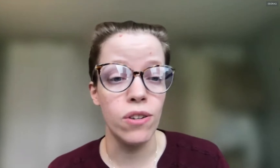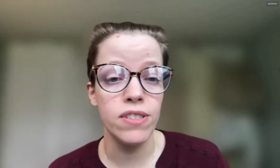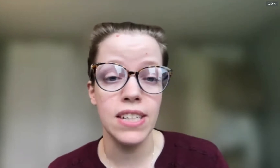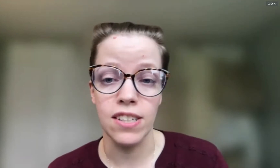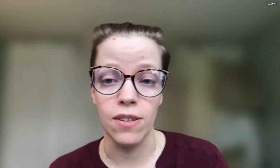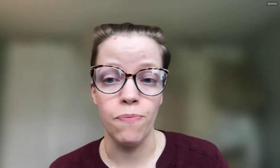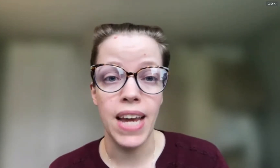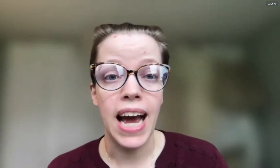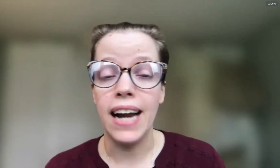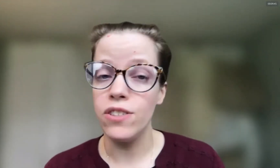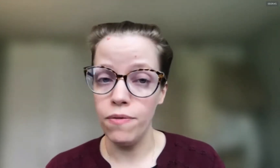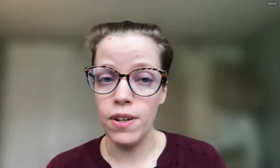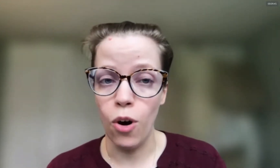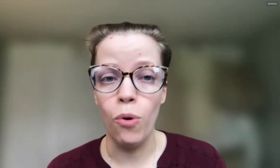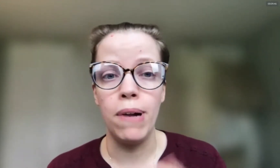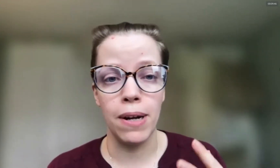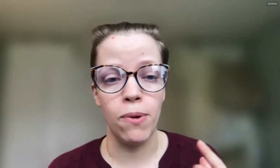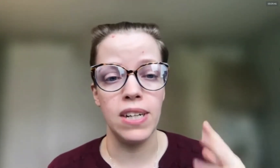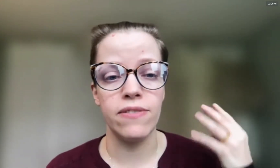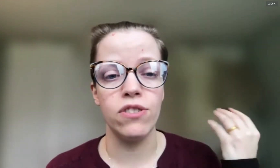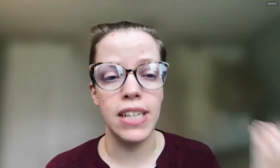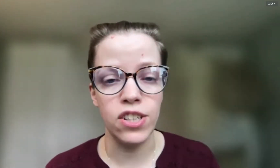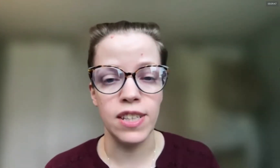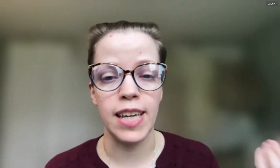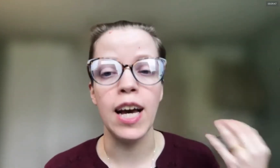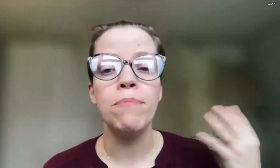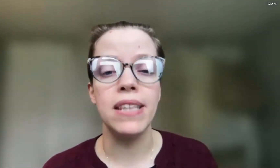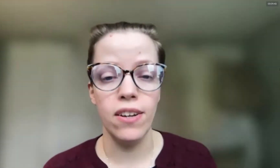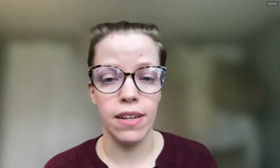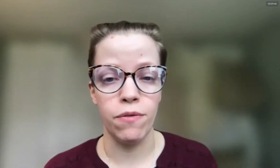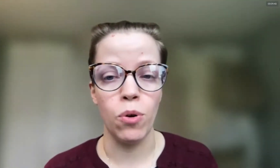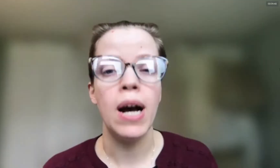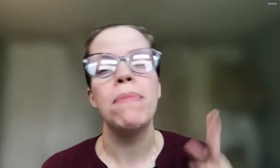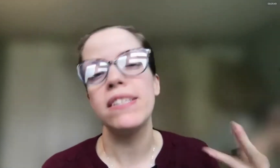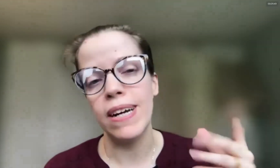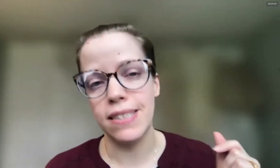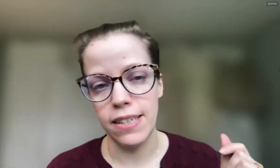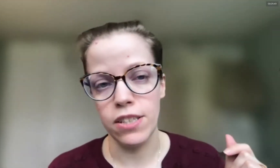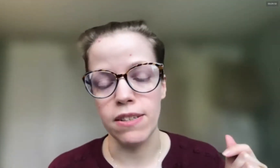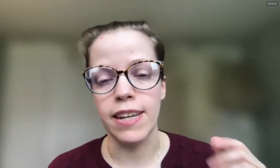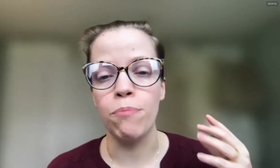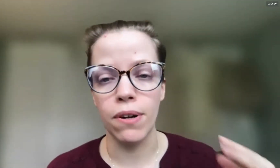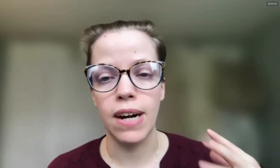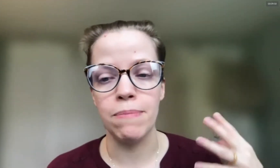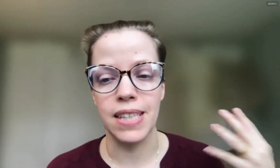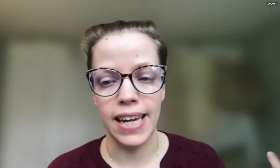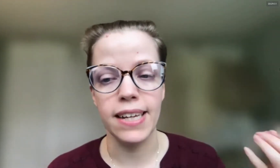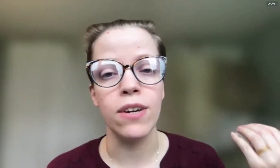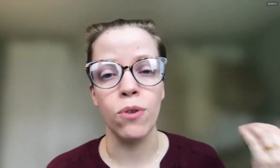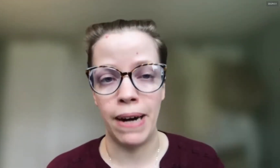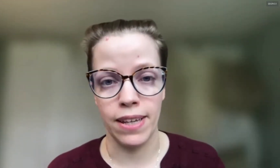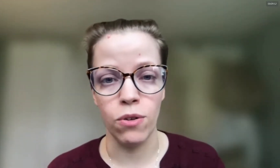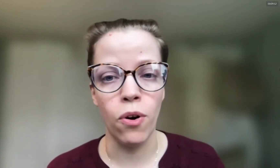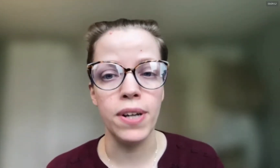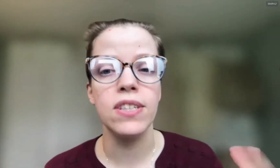is non-traditional. And it's often not what public bodies have traditionally been looking for. That's why it's essential that there are programs like